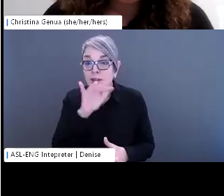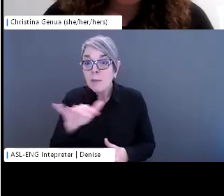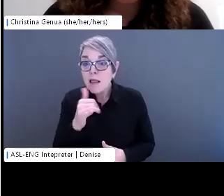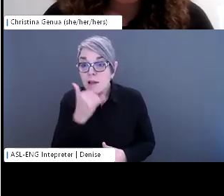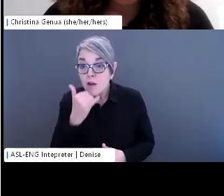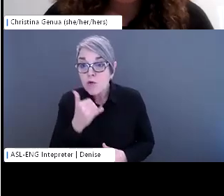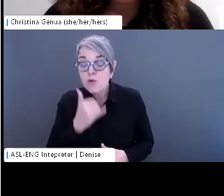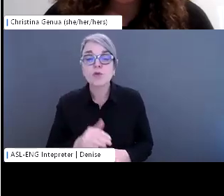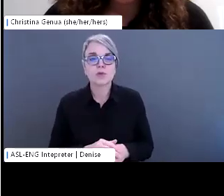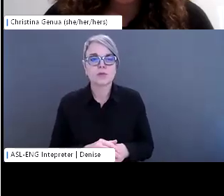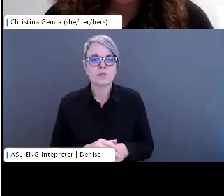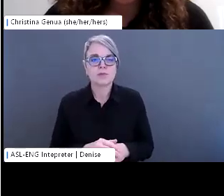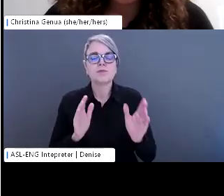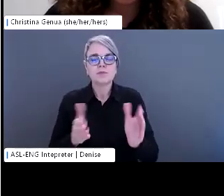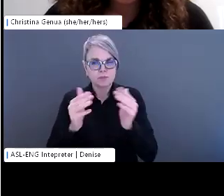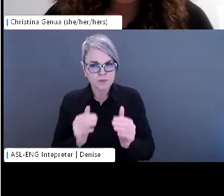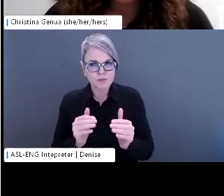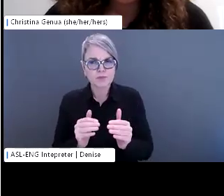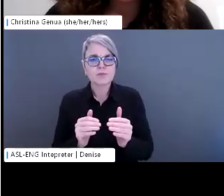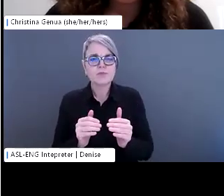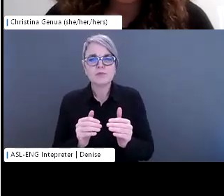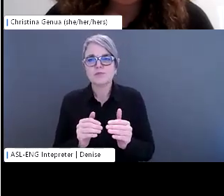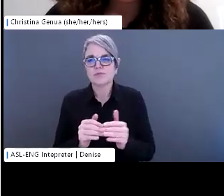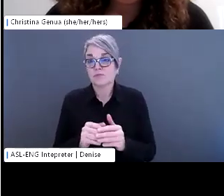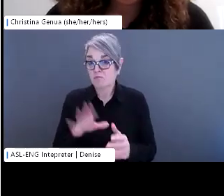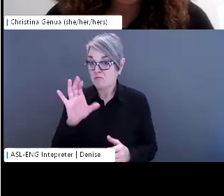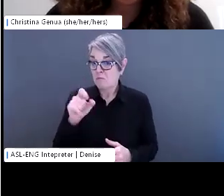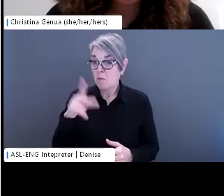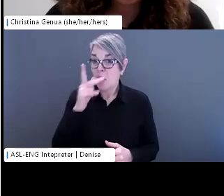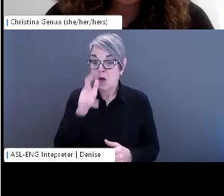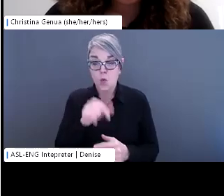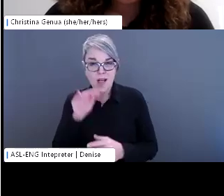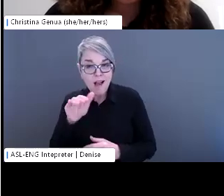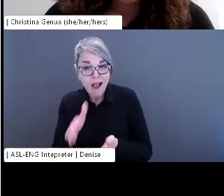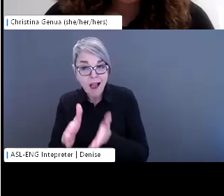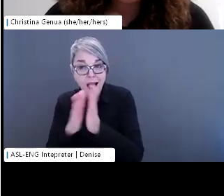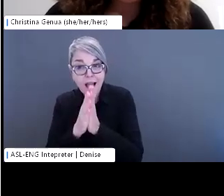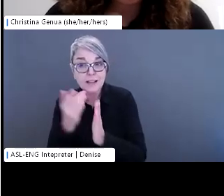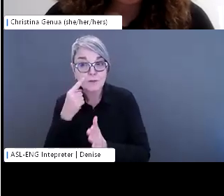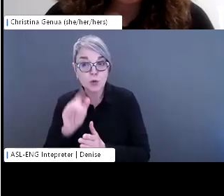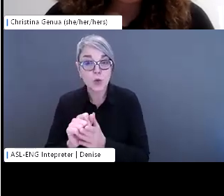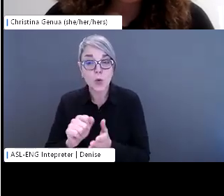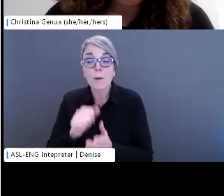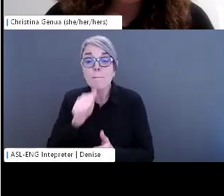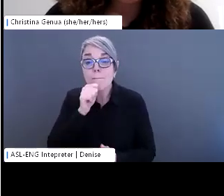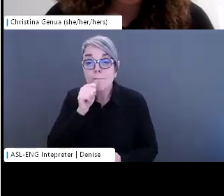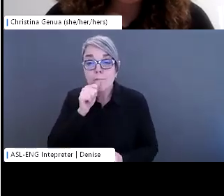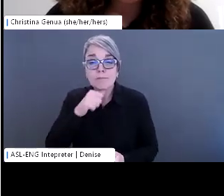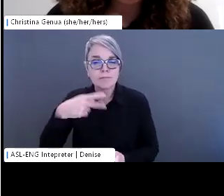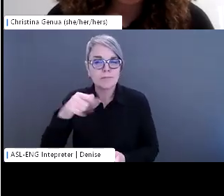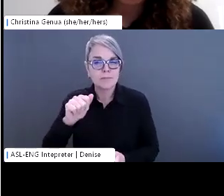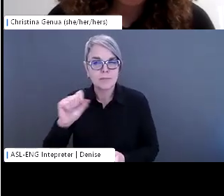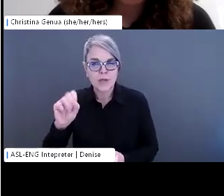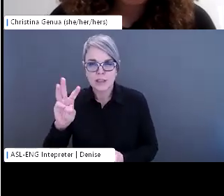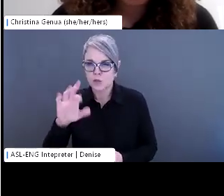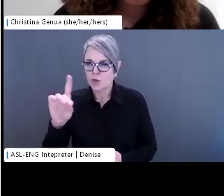Also, a bank would never ask you to provide your banking password. So these are all reasons why this would be a